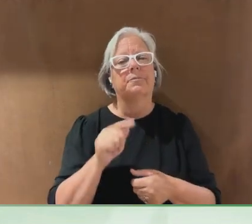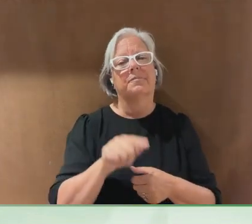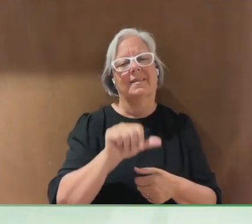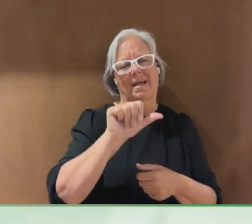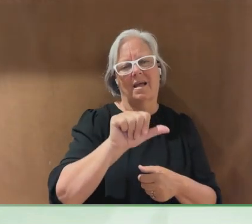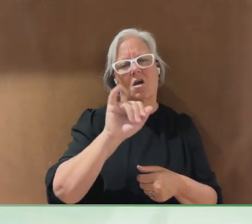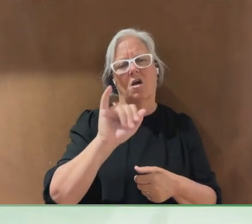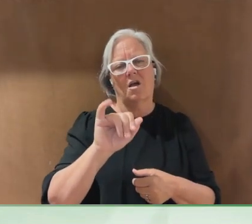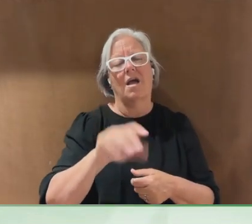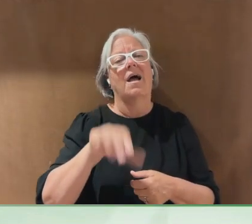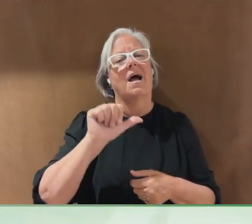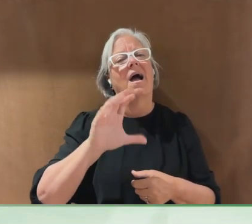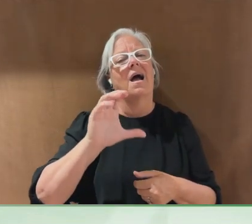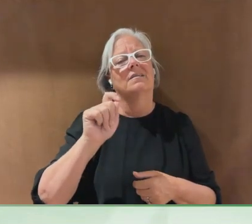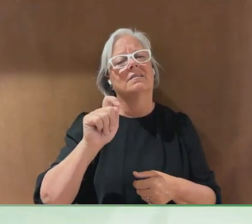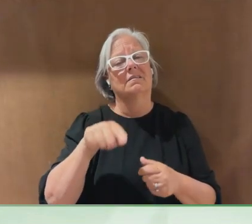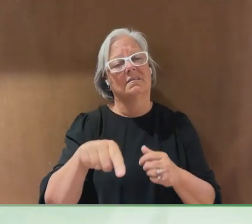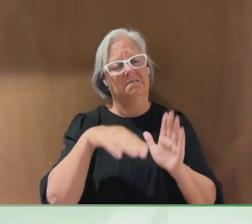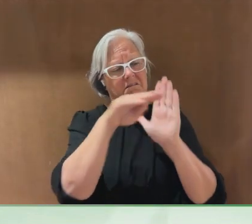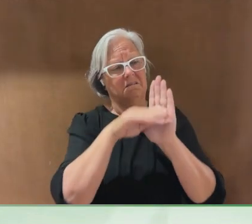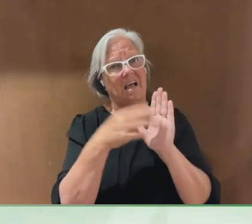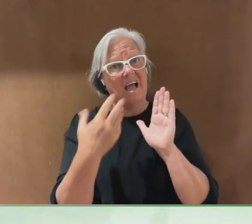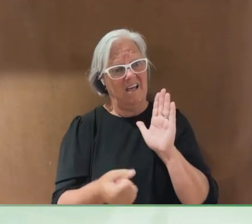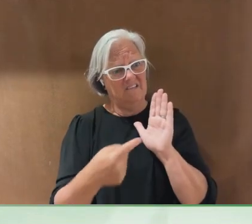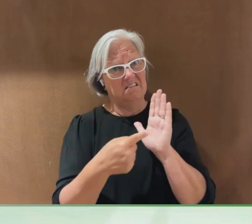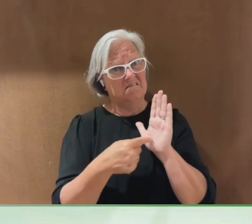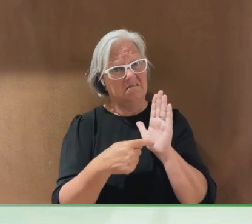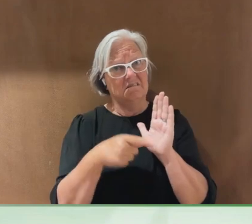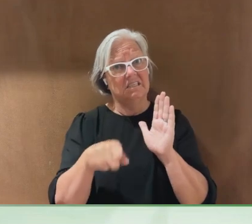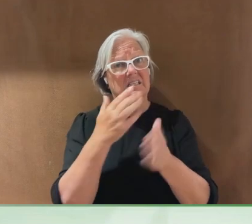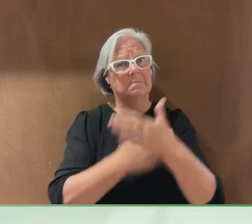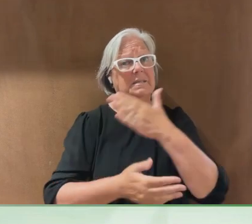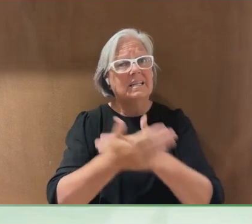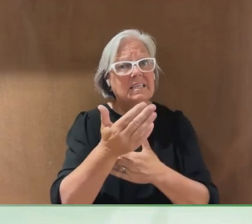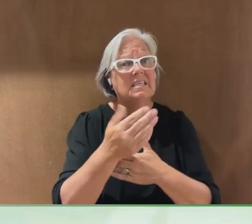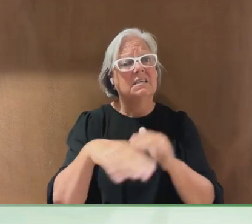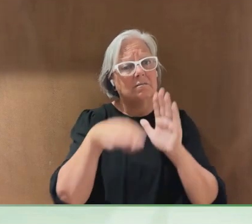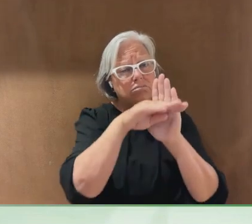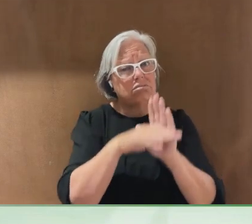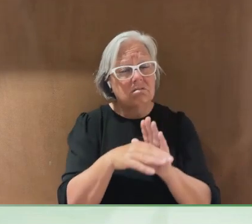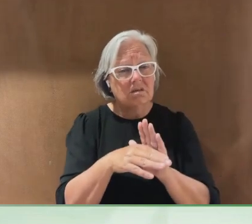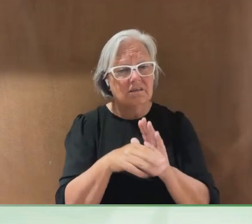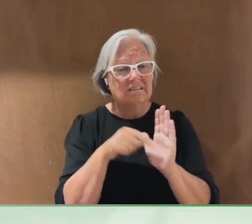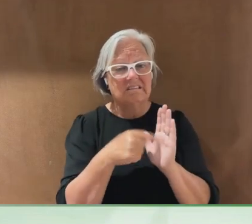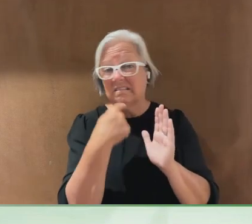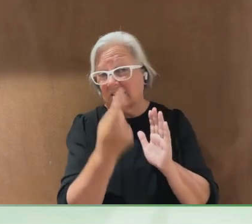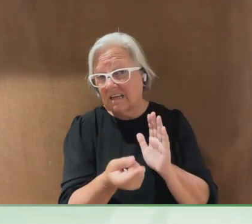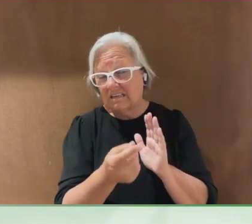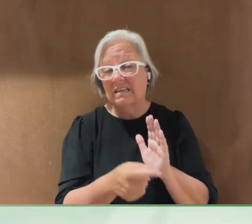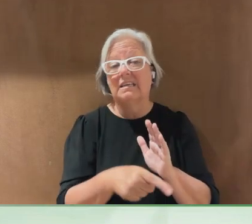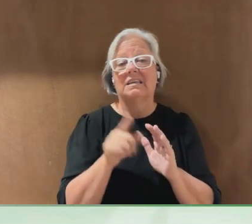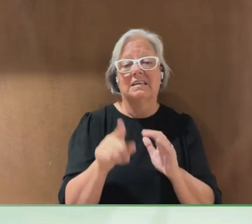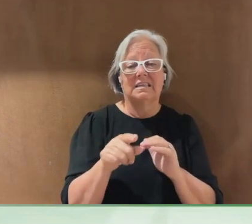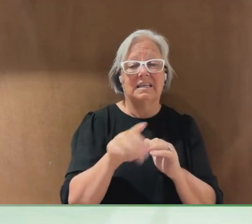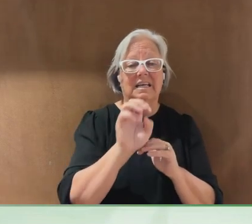digital accessibility standards in there. This is the first law which directly references to both the EAA, to the Web